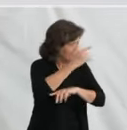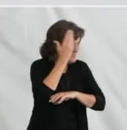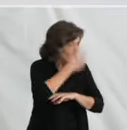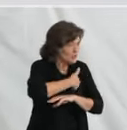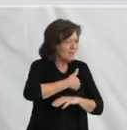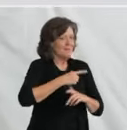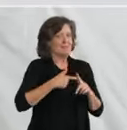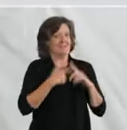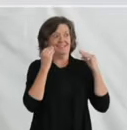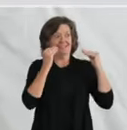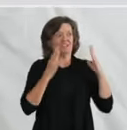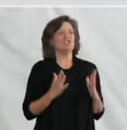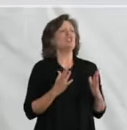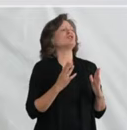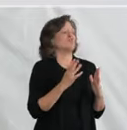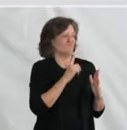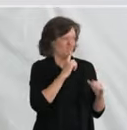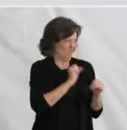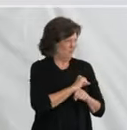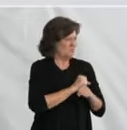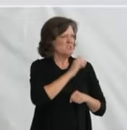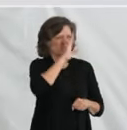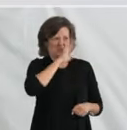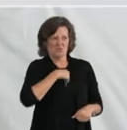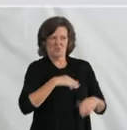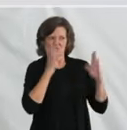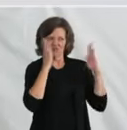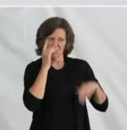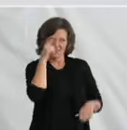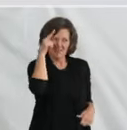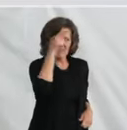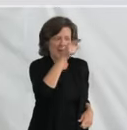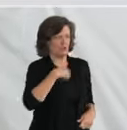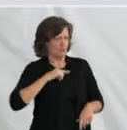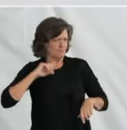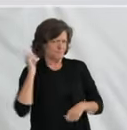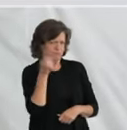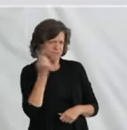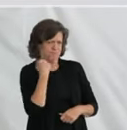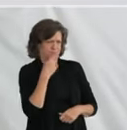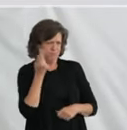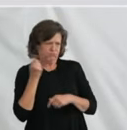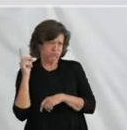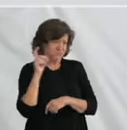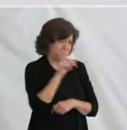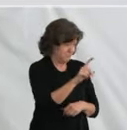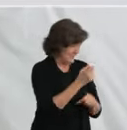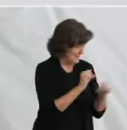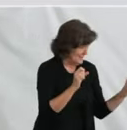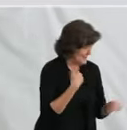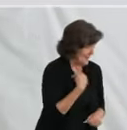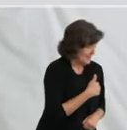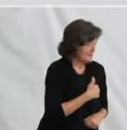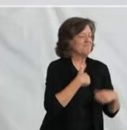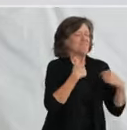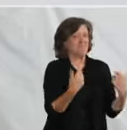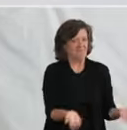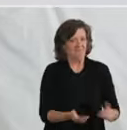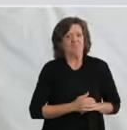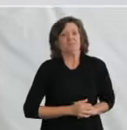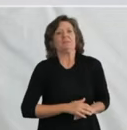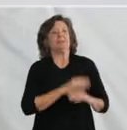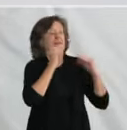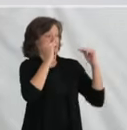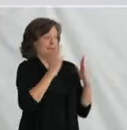up out of the woods. She'd spin around, turn into Wonder Woman, and come and save us. So the teacher's parking lot was right beside the playground. And every day